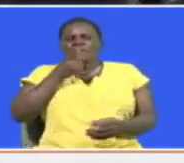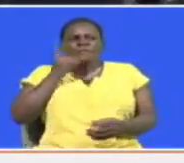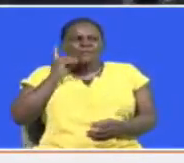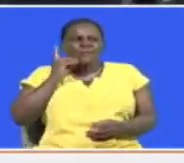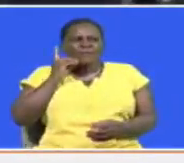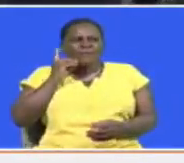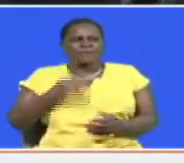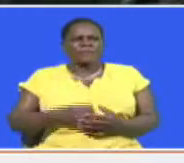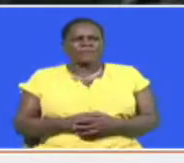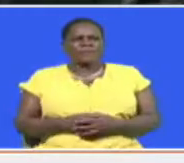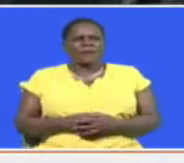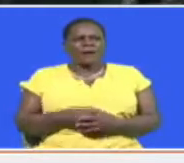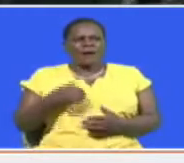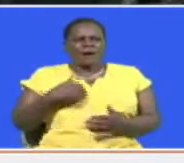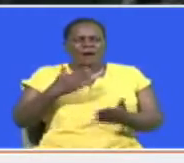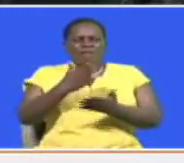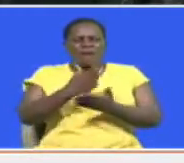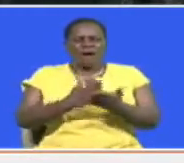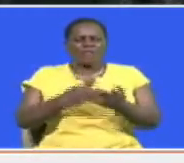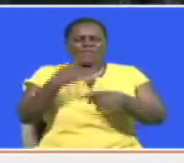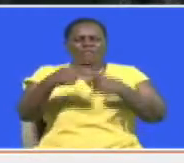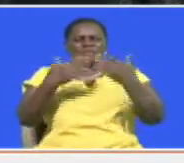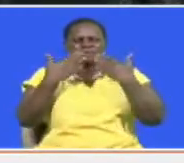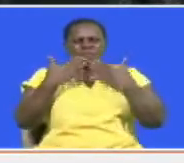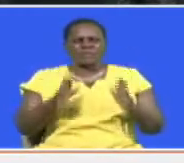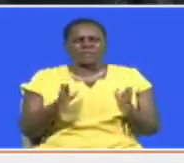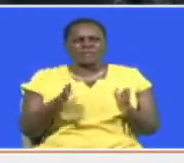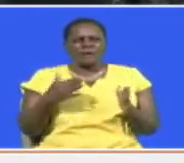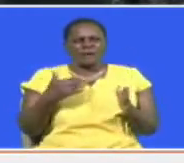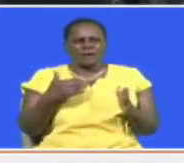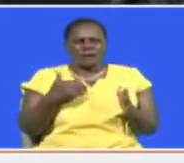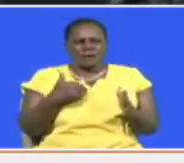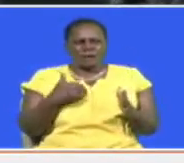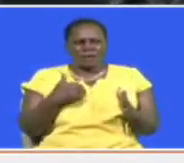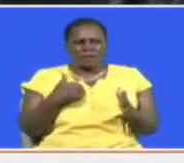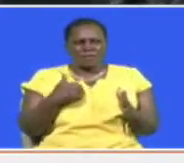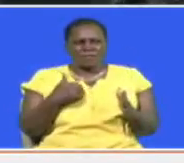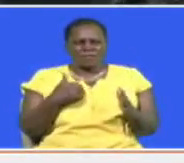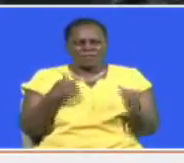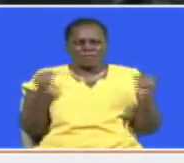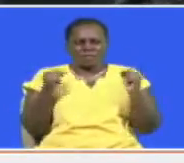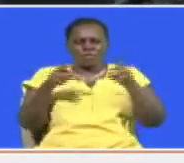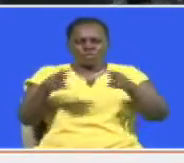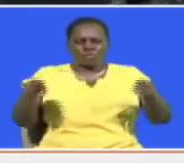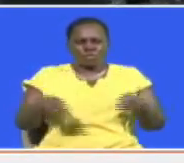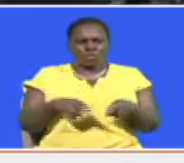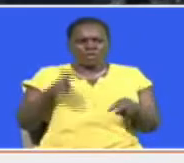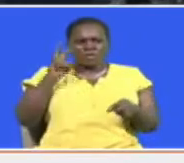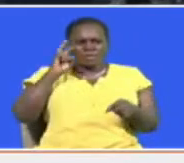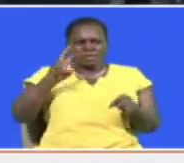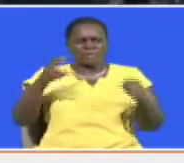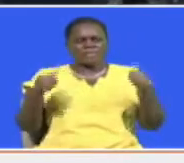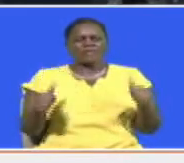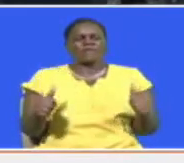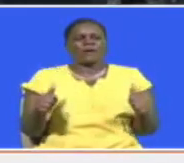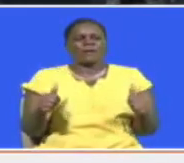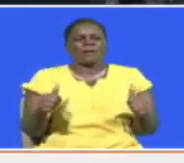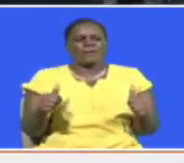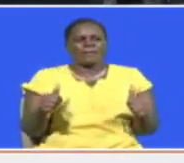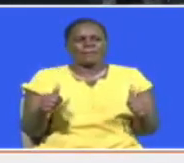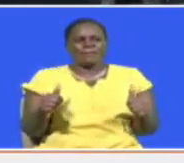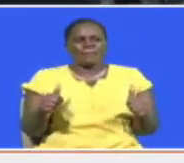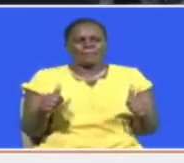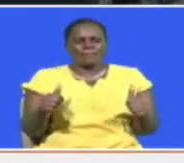through about half the process. We had had an officer in the mortuary, and we have not seen one